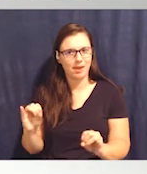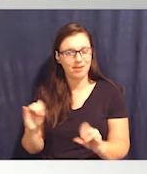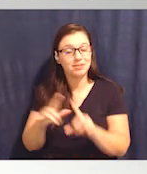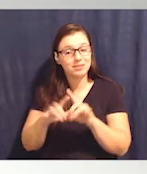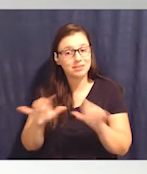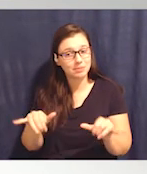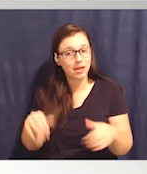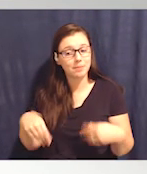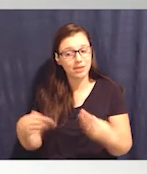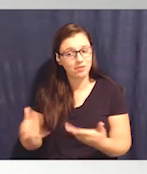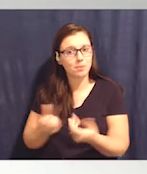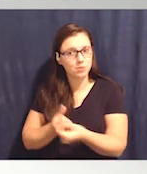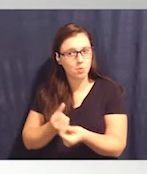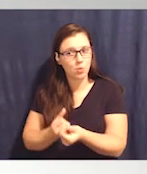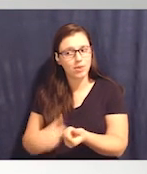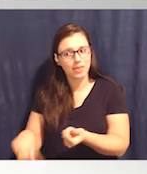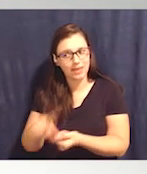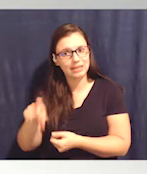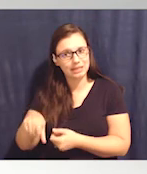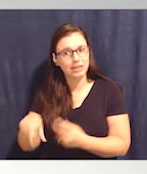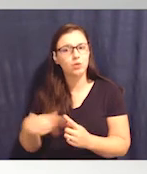needed when they failed.